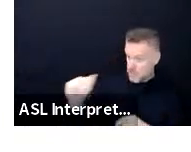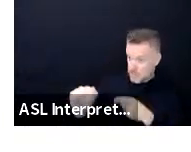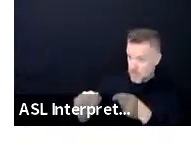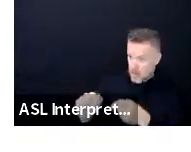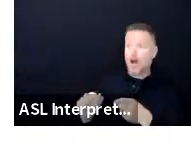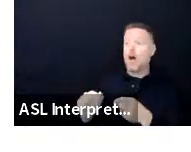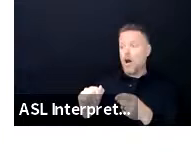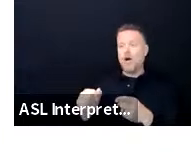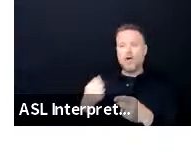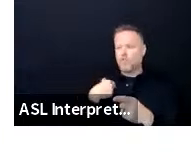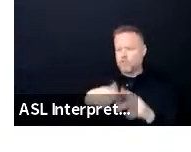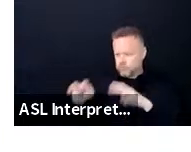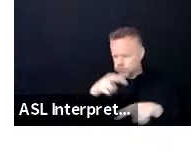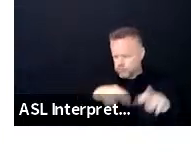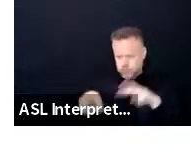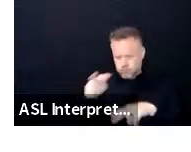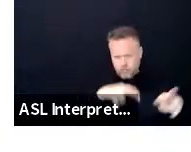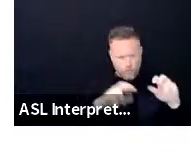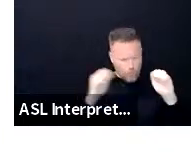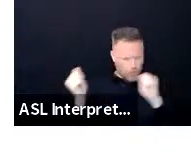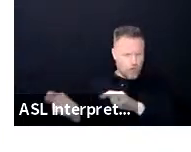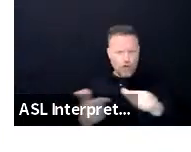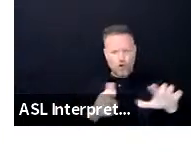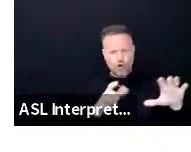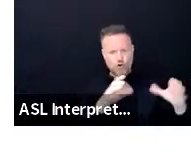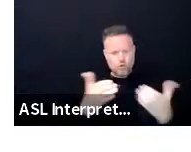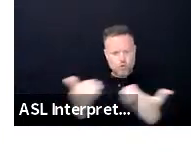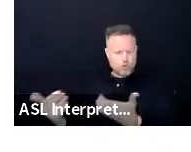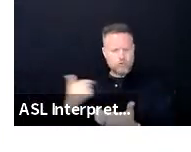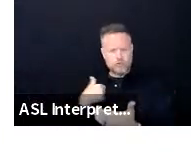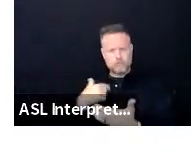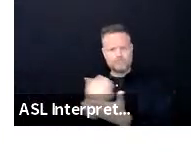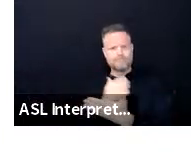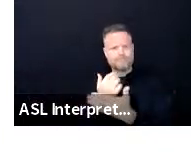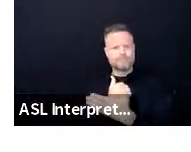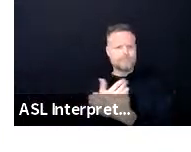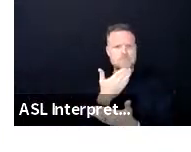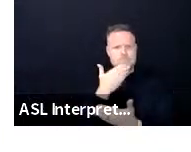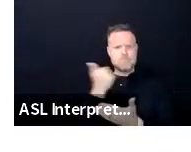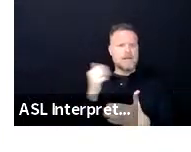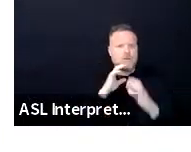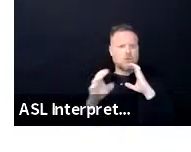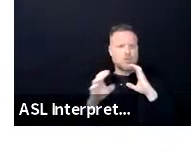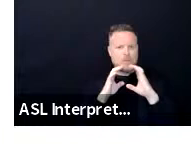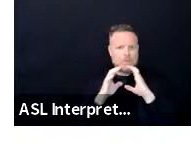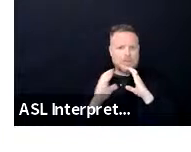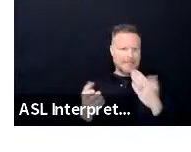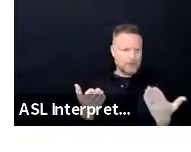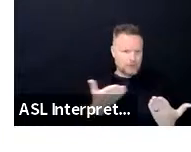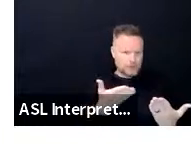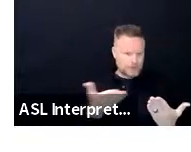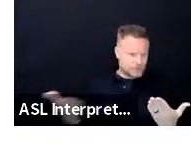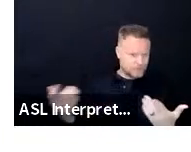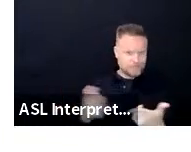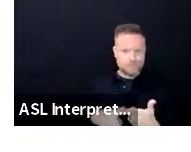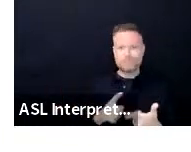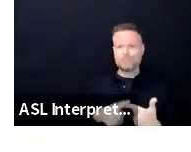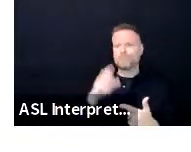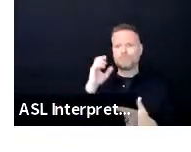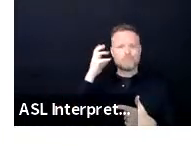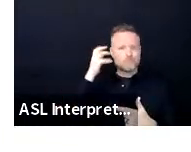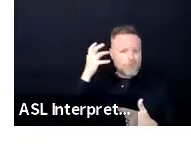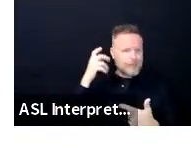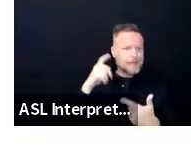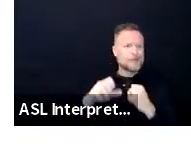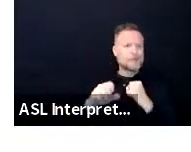brought to bear so we can make sure that we utilize the best method of communication, whether it be radio, flyers, social media. And then